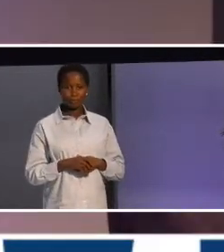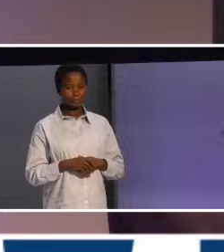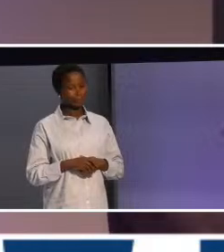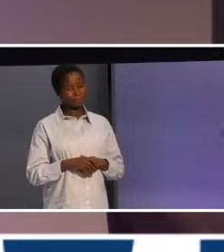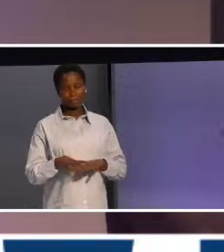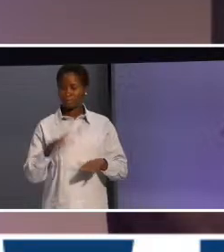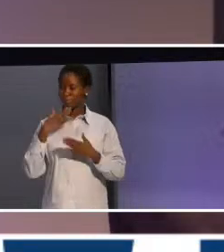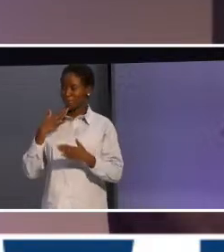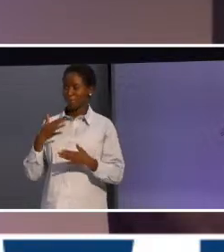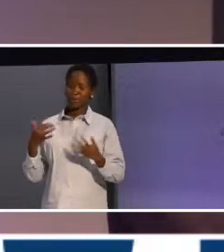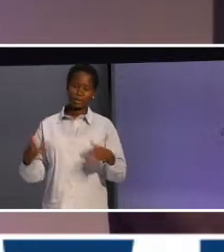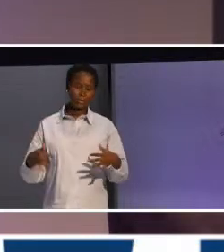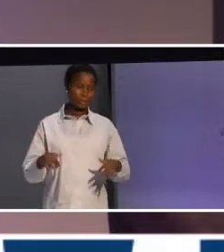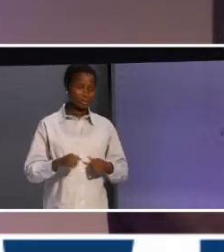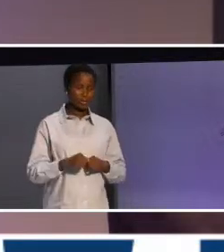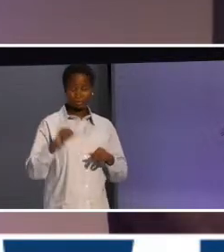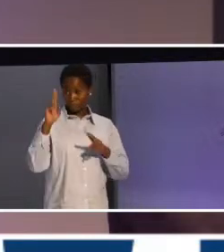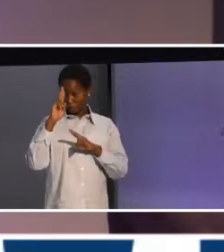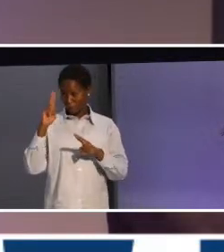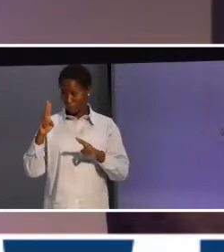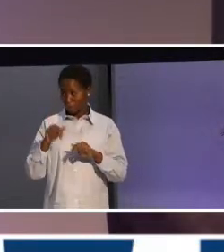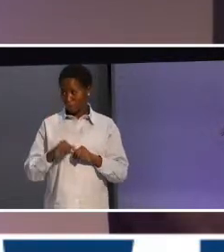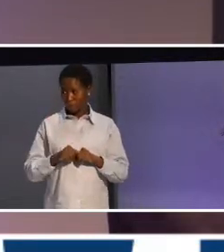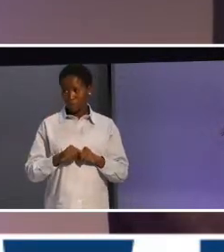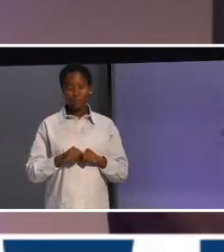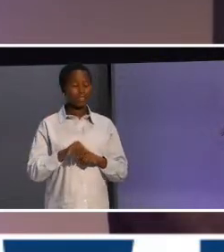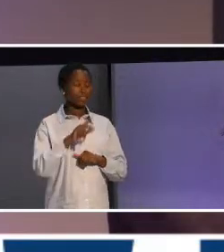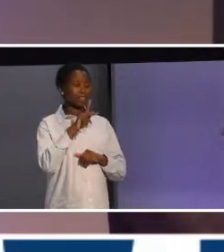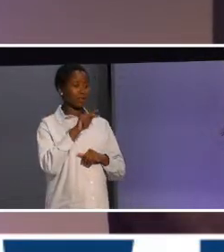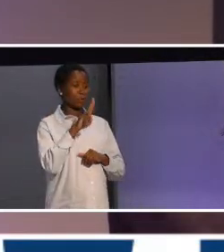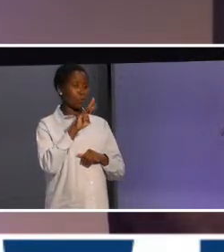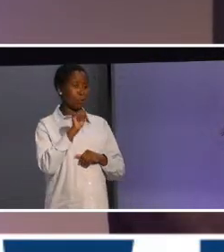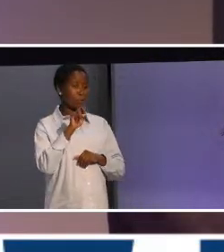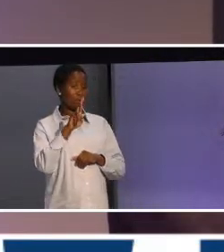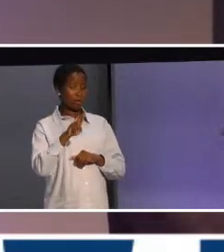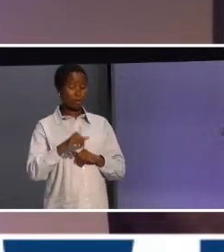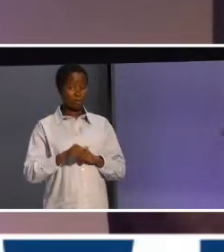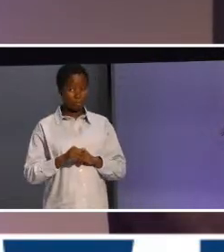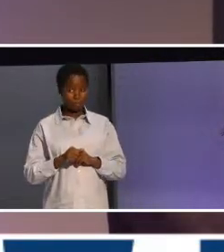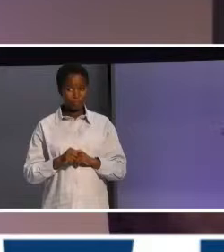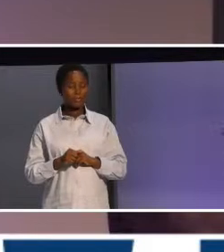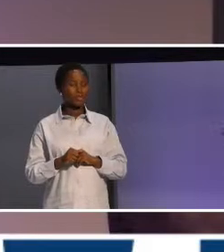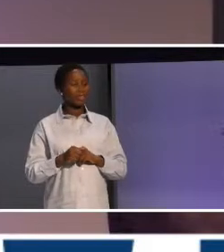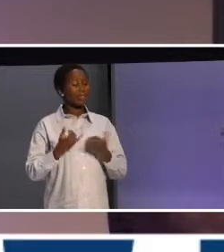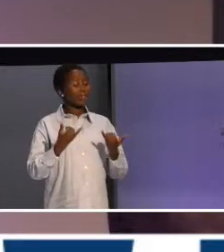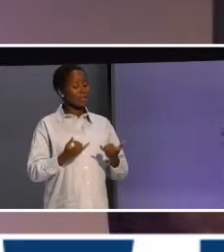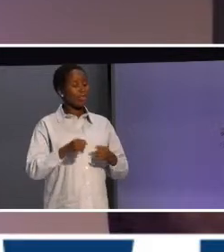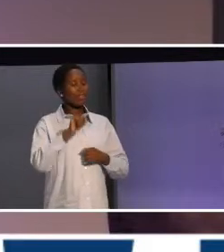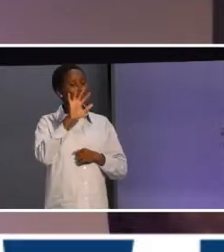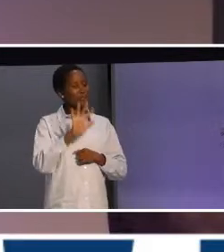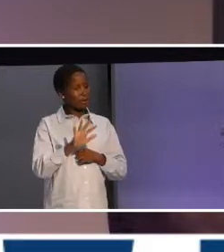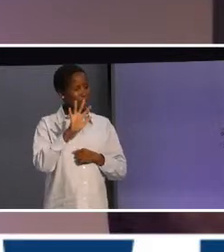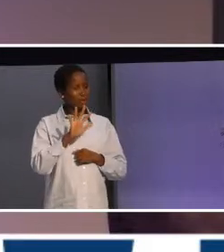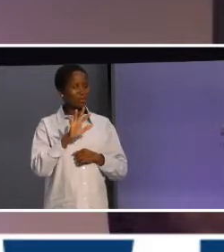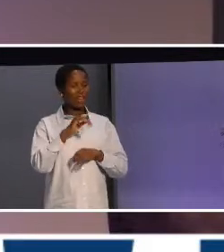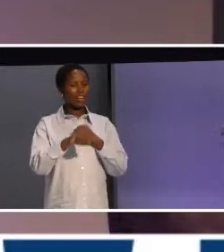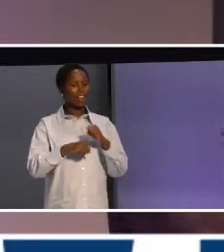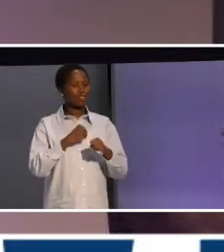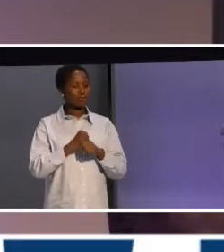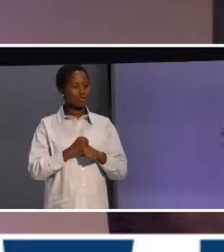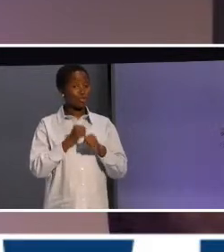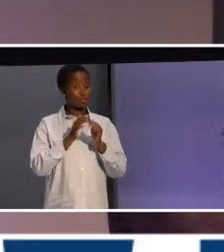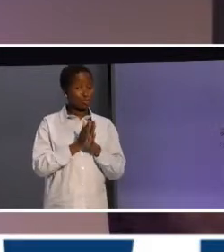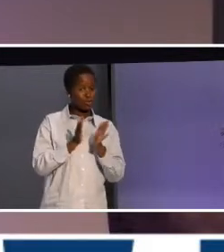Thank you very much, Honorable Rajiv Kumar. The 5th Annual General Meeting of